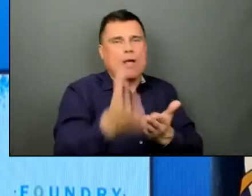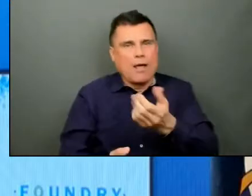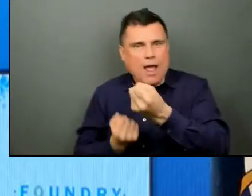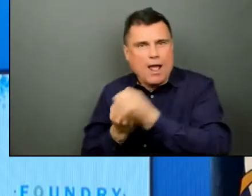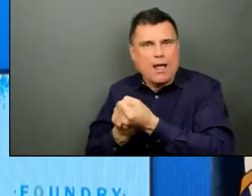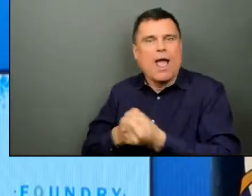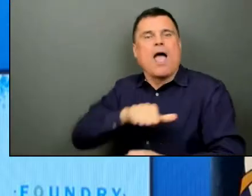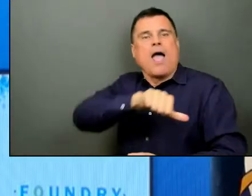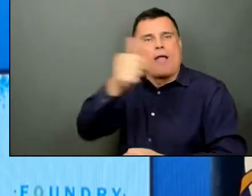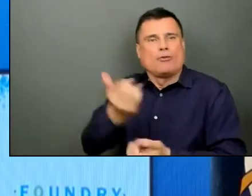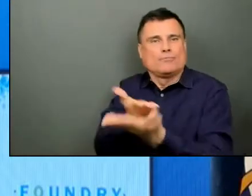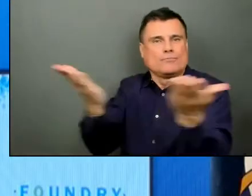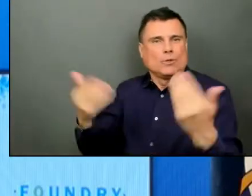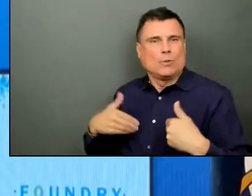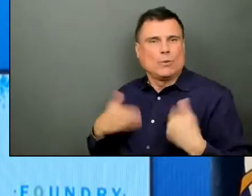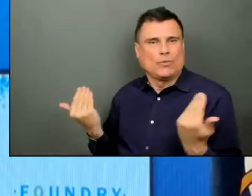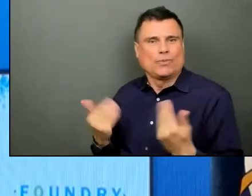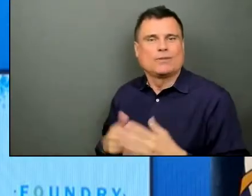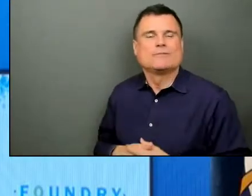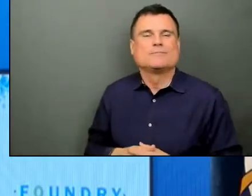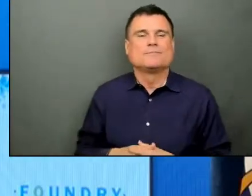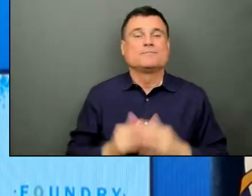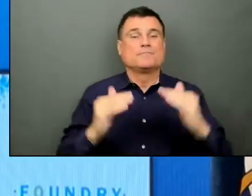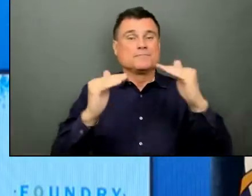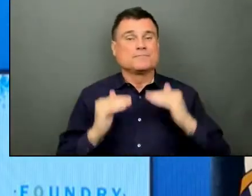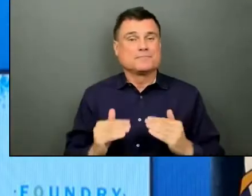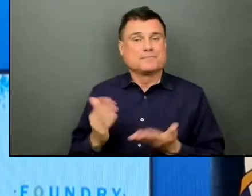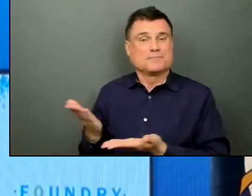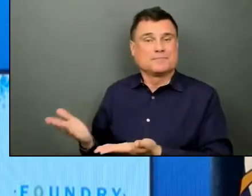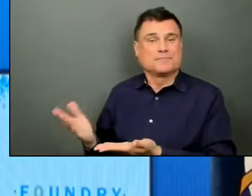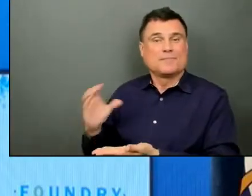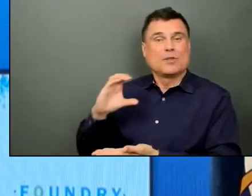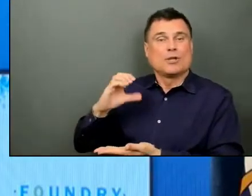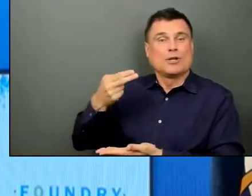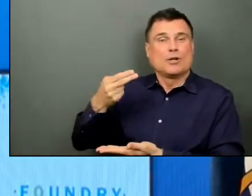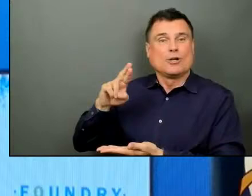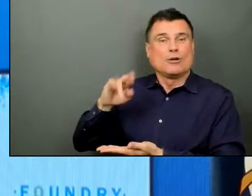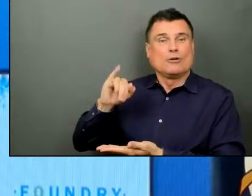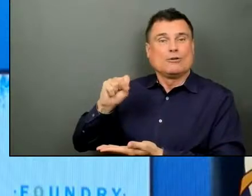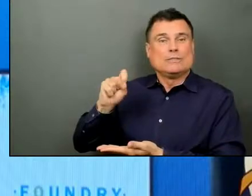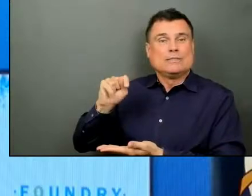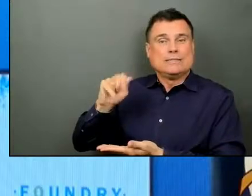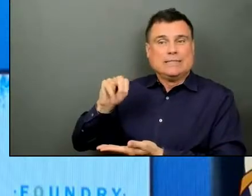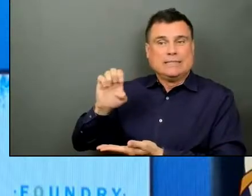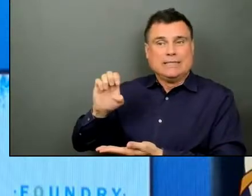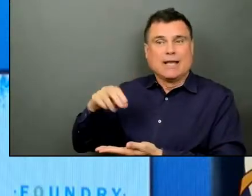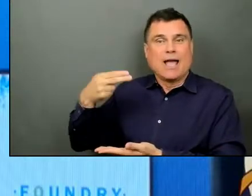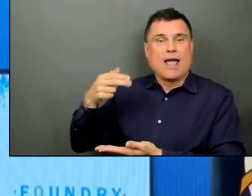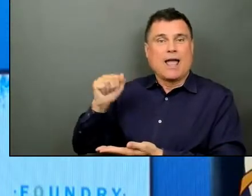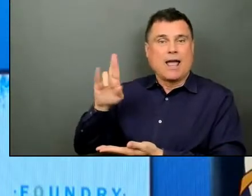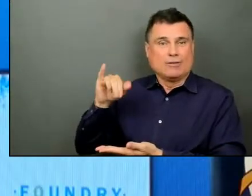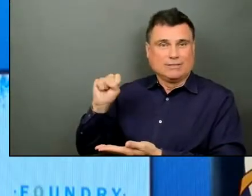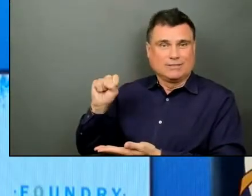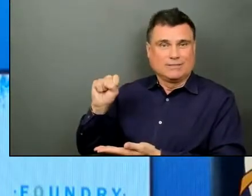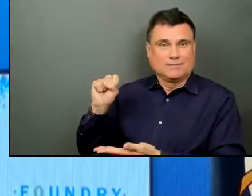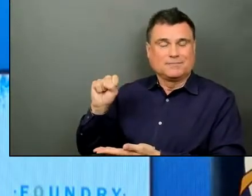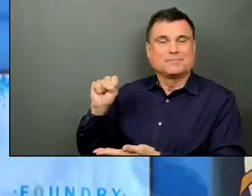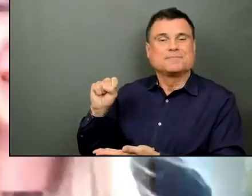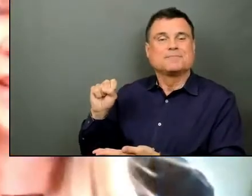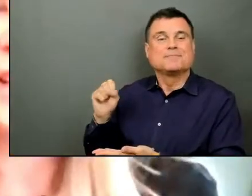Foundry BC. And she'll tell us about the services that this app offers to youth and to caregivers. Thanks,